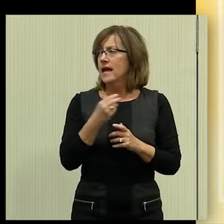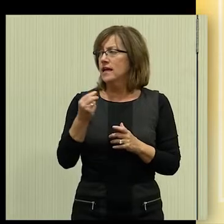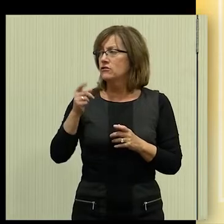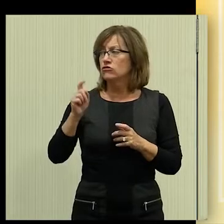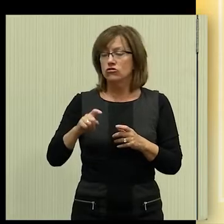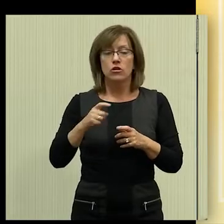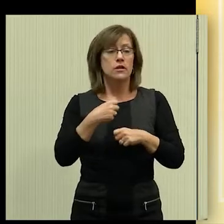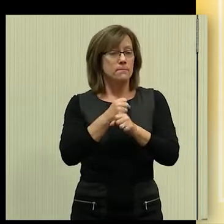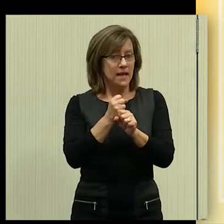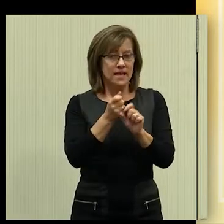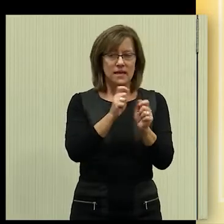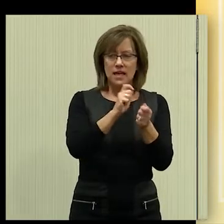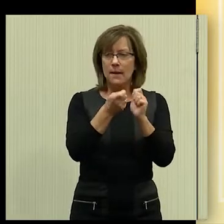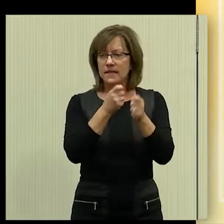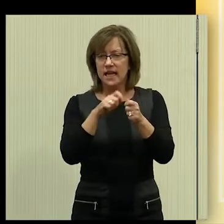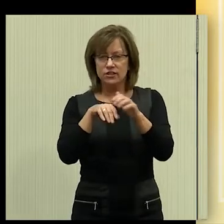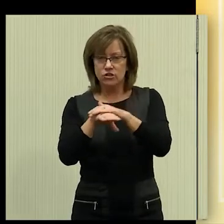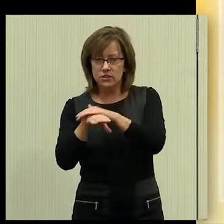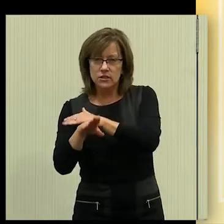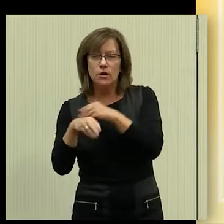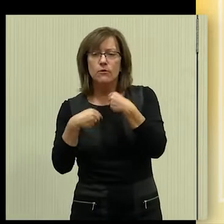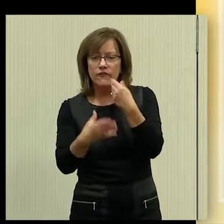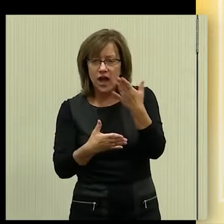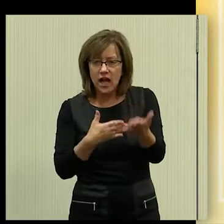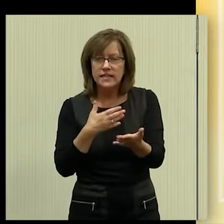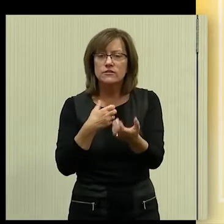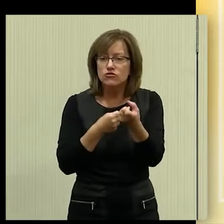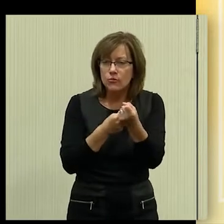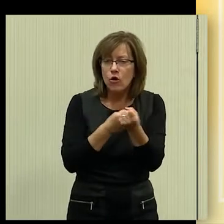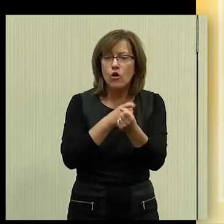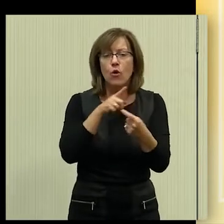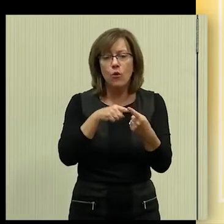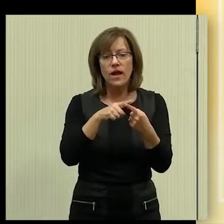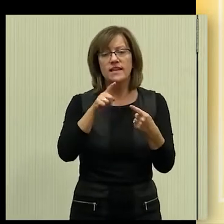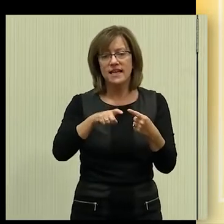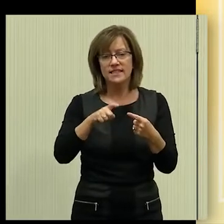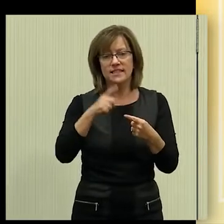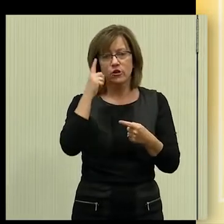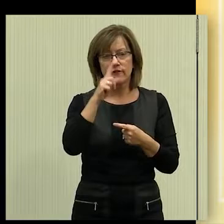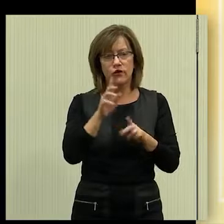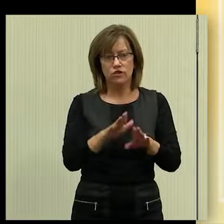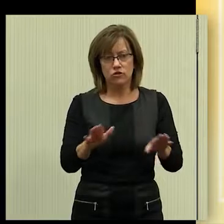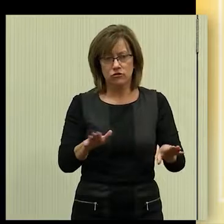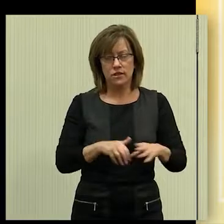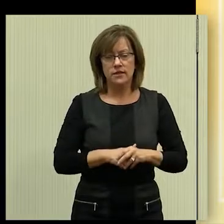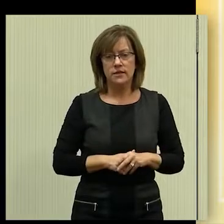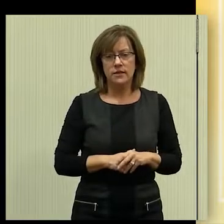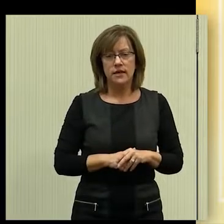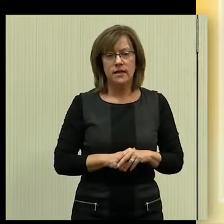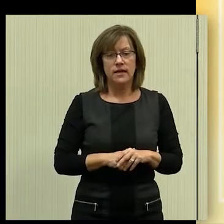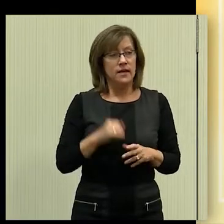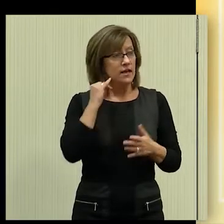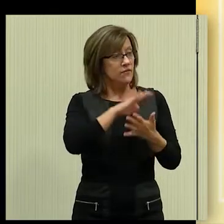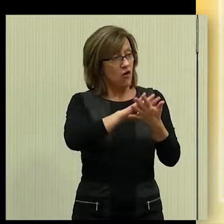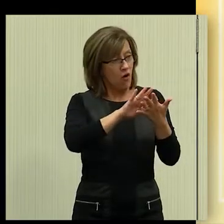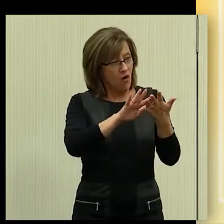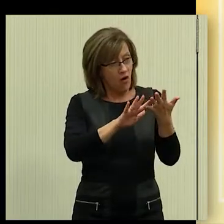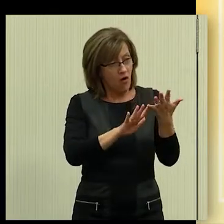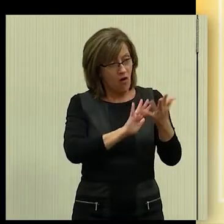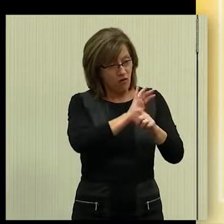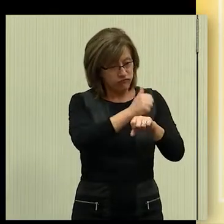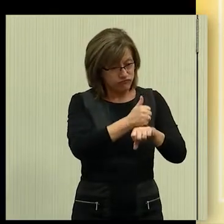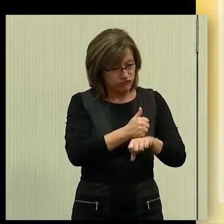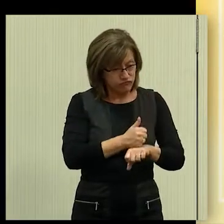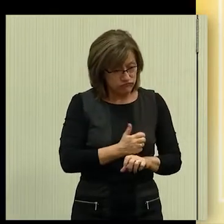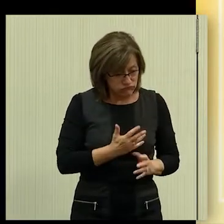make accommodations, provide support which is necessary when necessary for children. So if all of those things are in place, then our goal